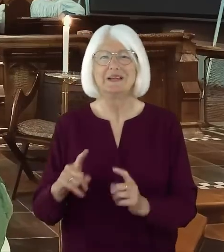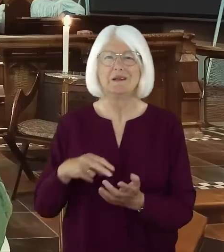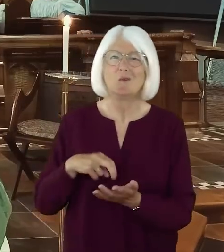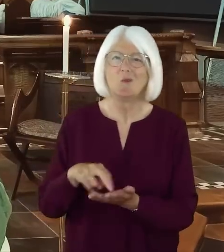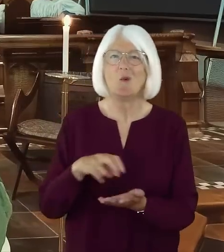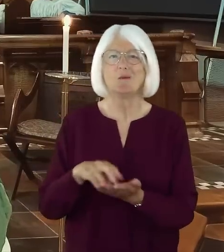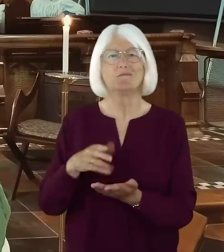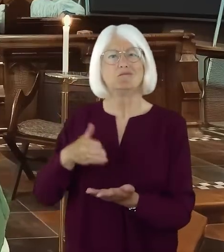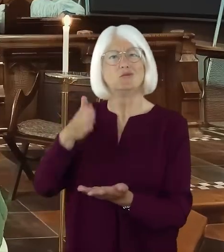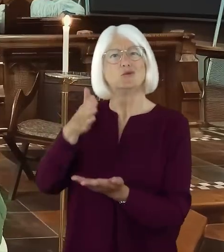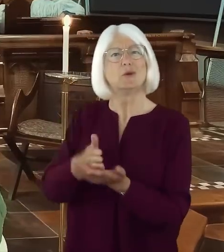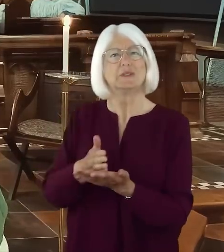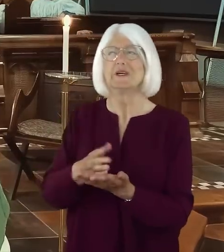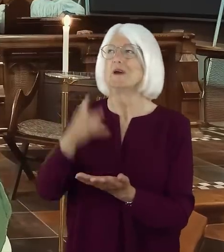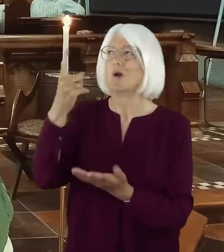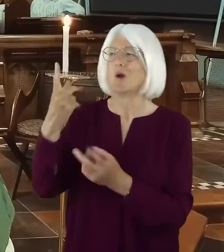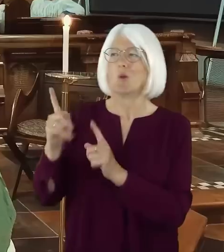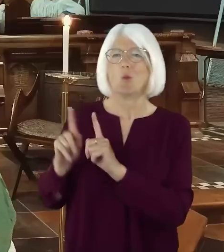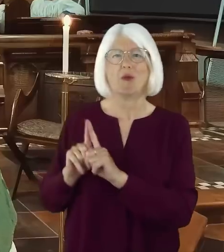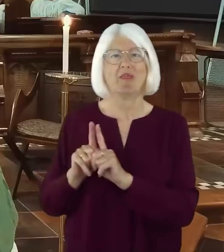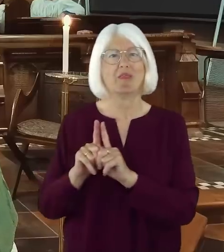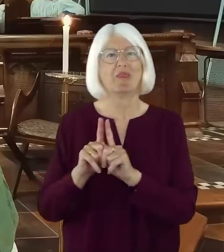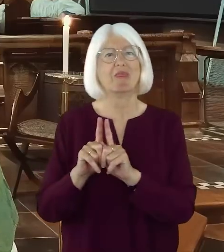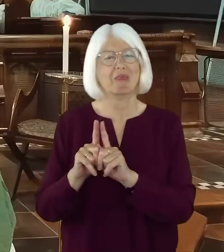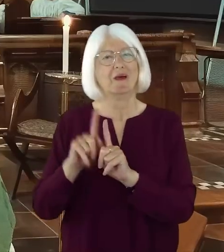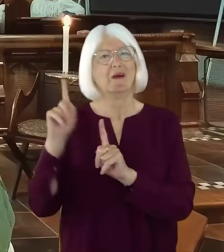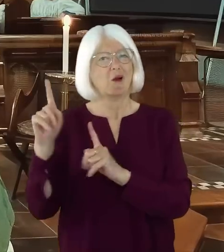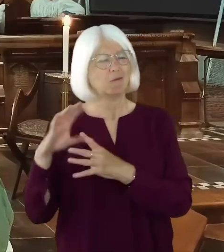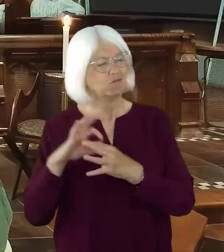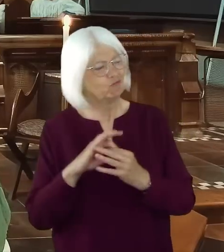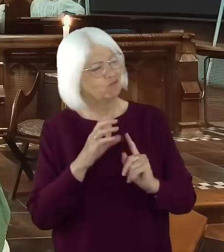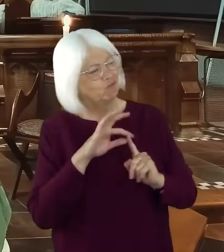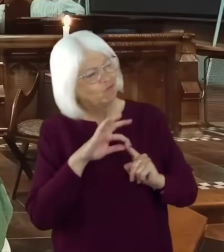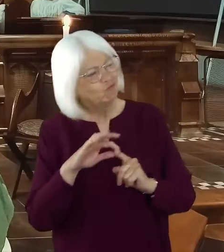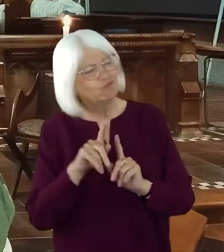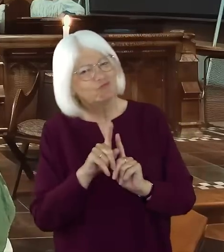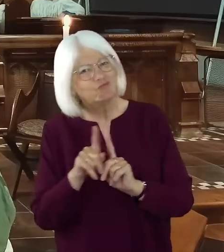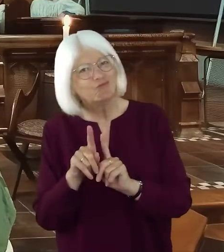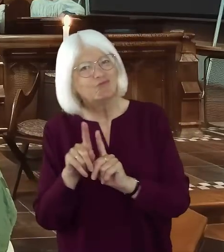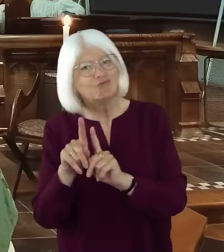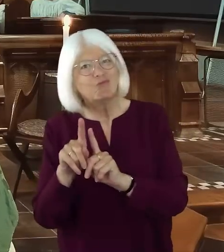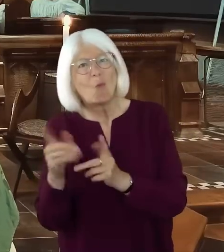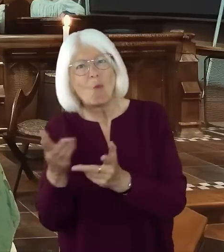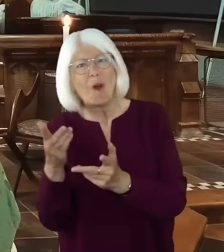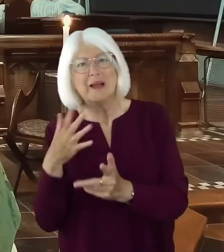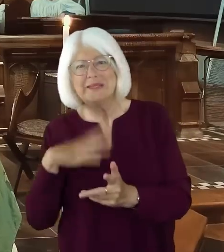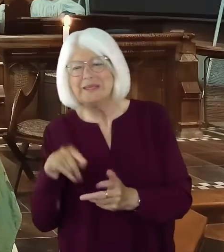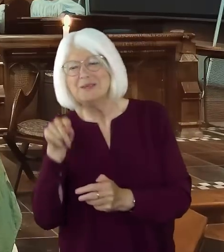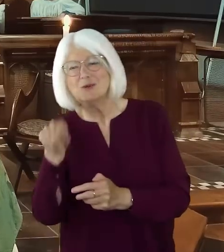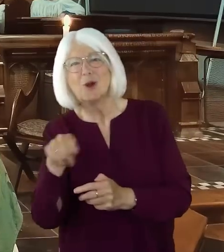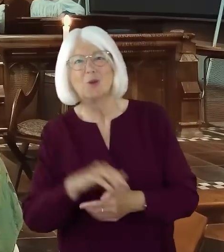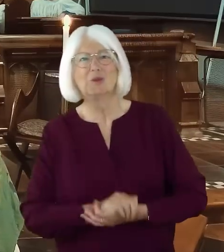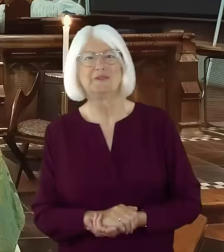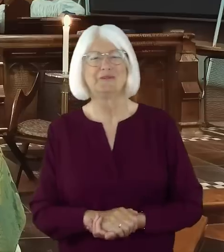trusting that God is with him and that God will share his journey and lead him to the place he needs to be.